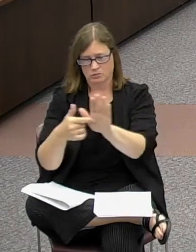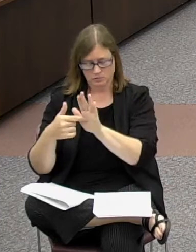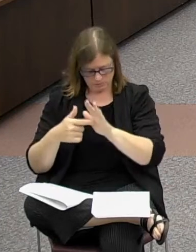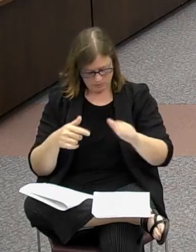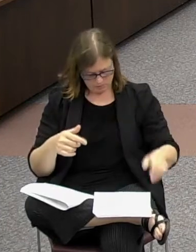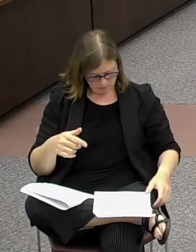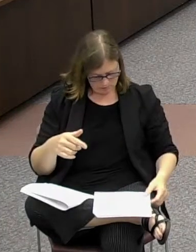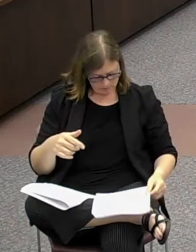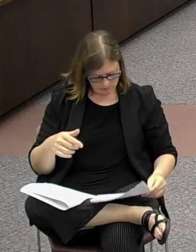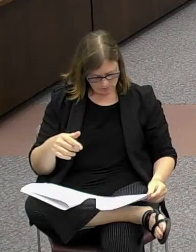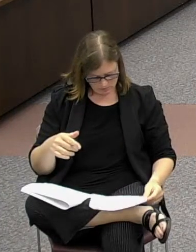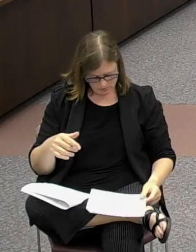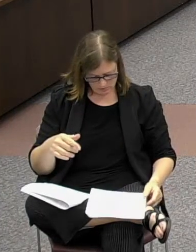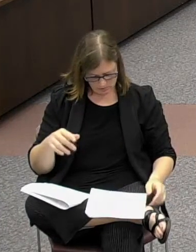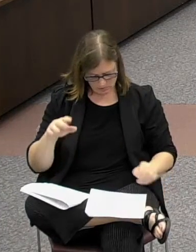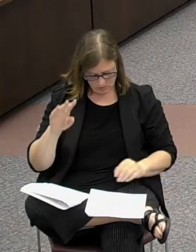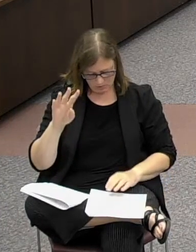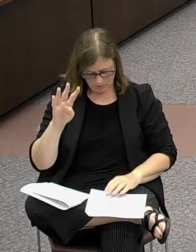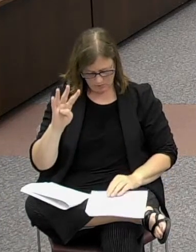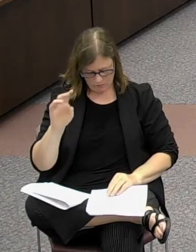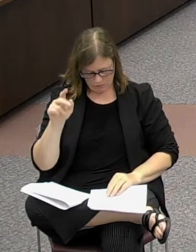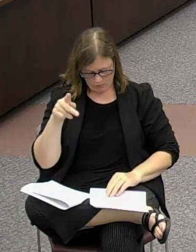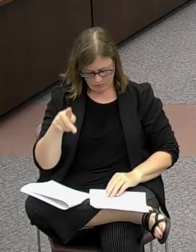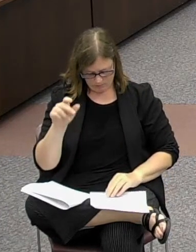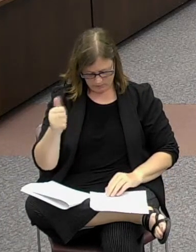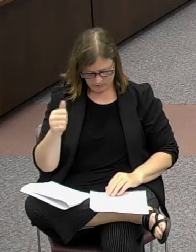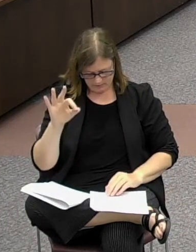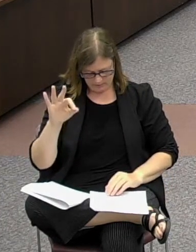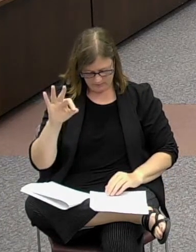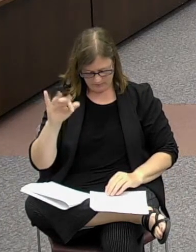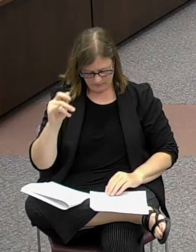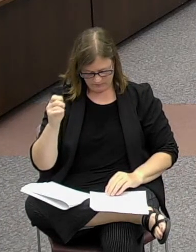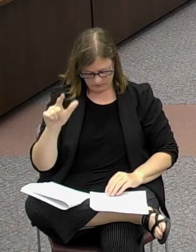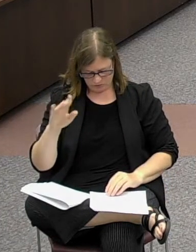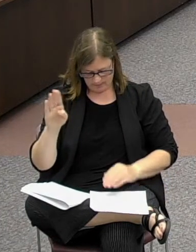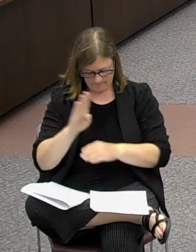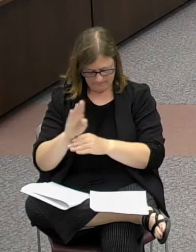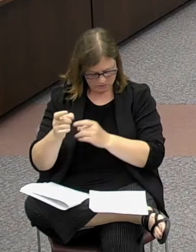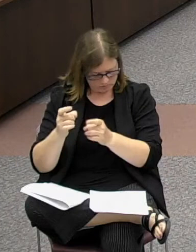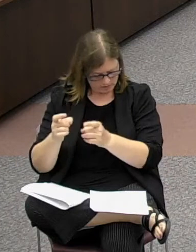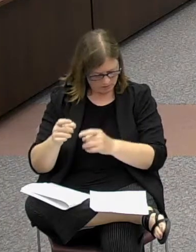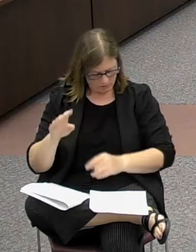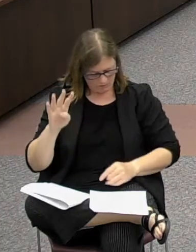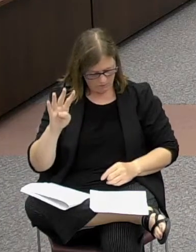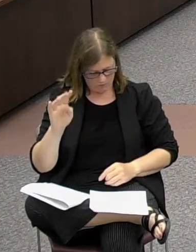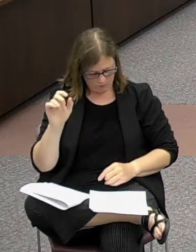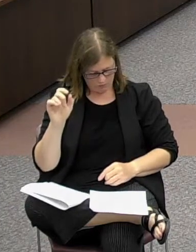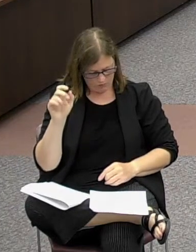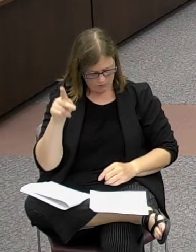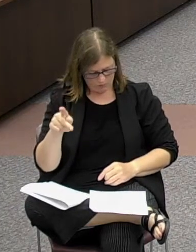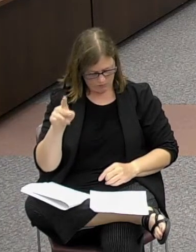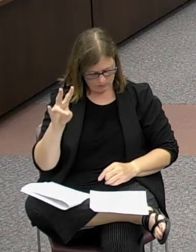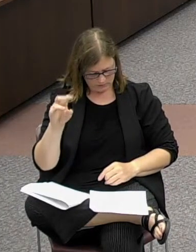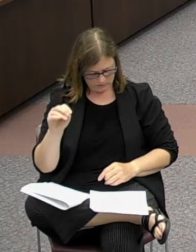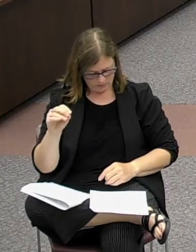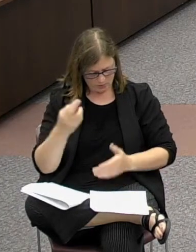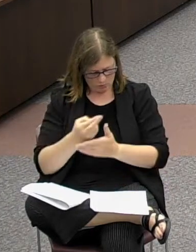4:10, fiscal and business management. Policy 4:70, resource